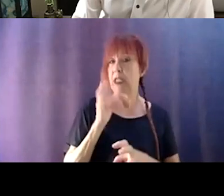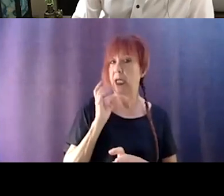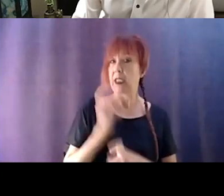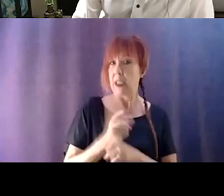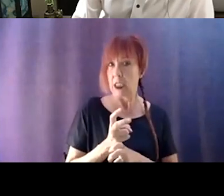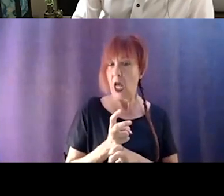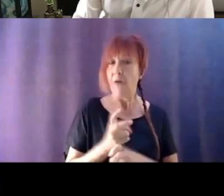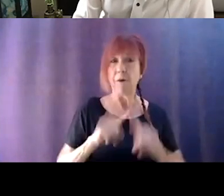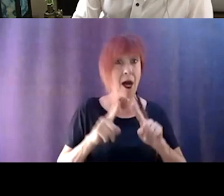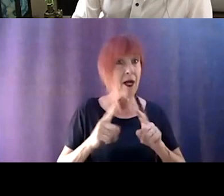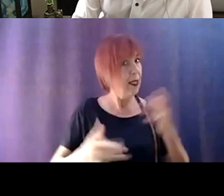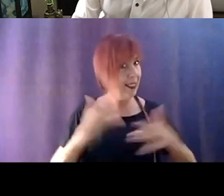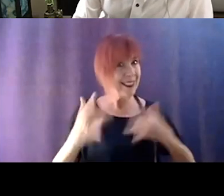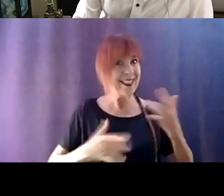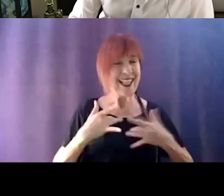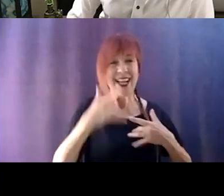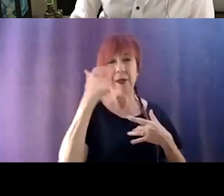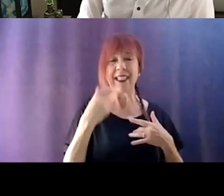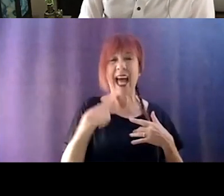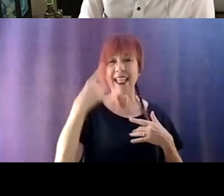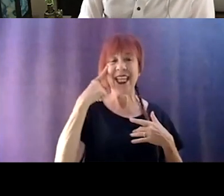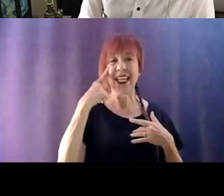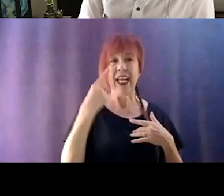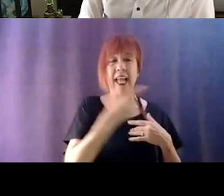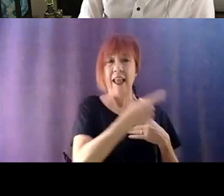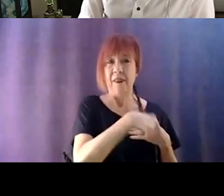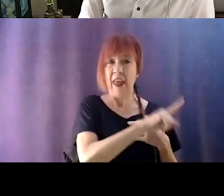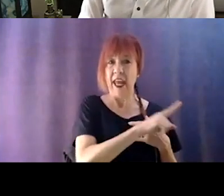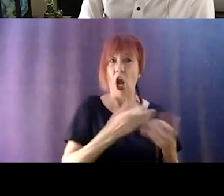really exciting, because I think they're really allowing